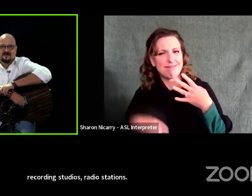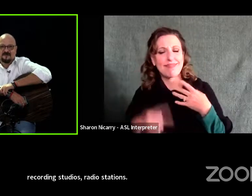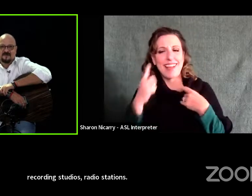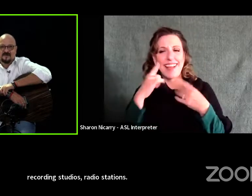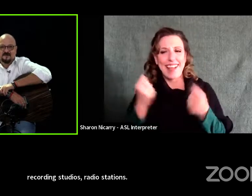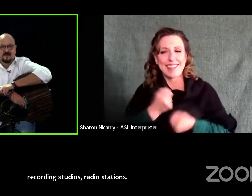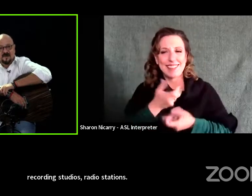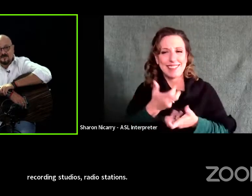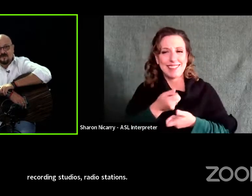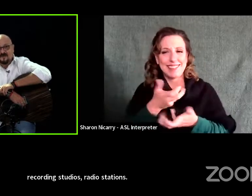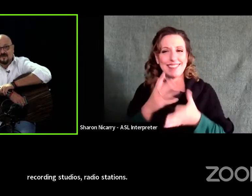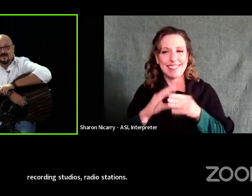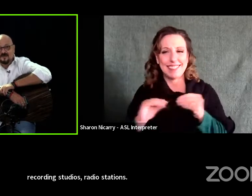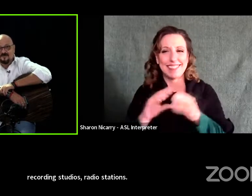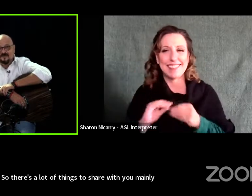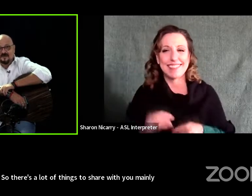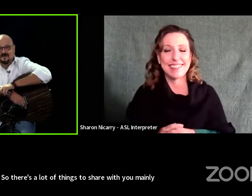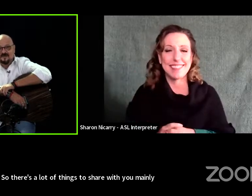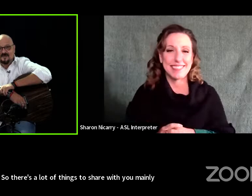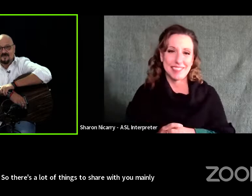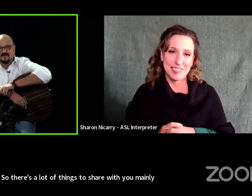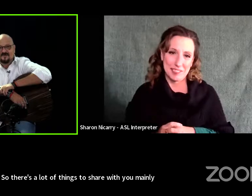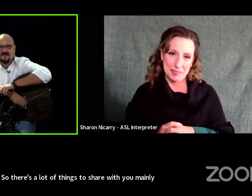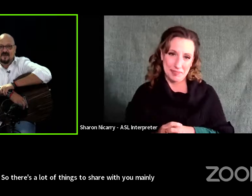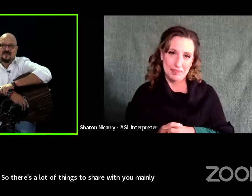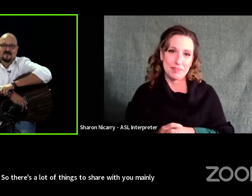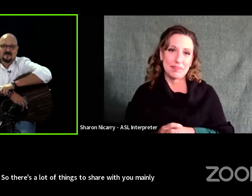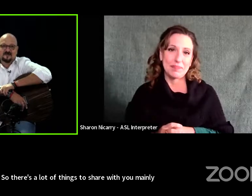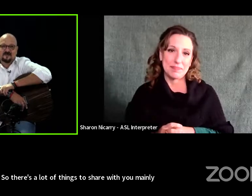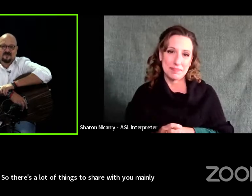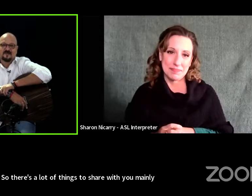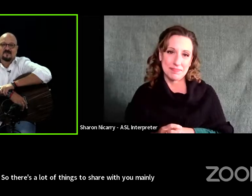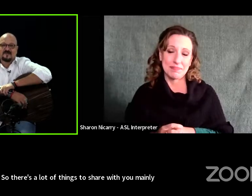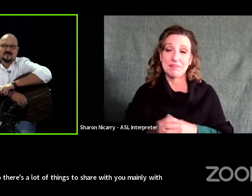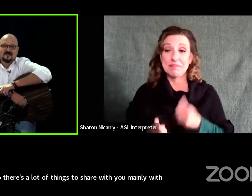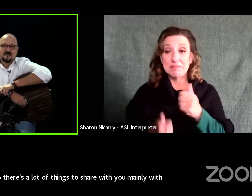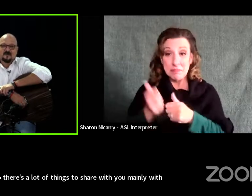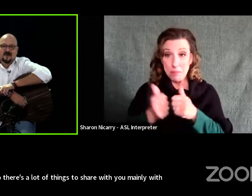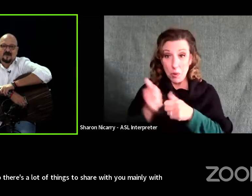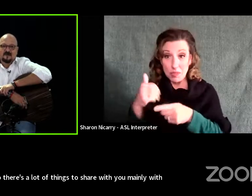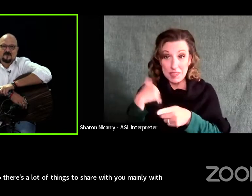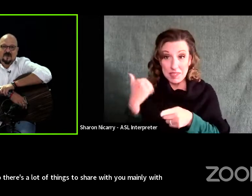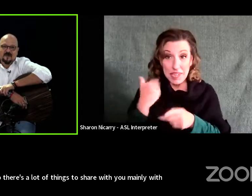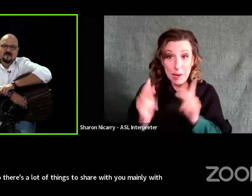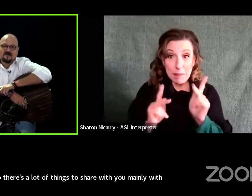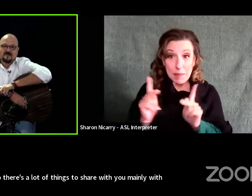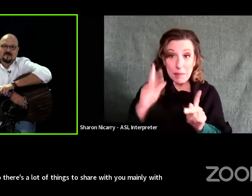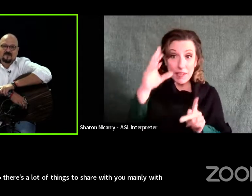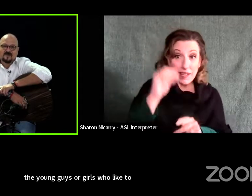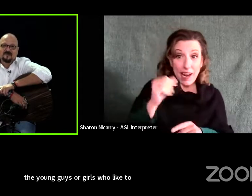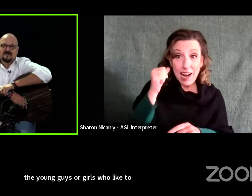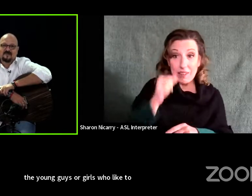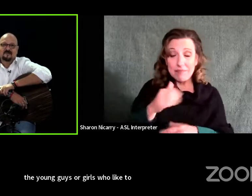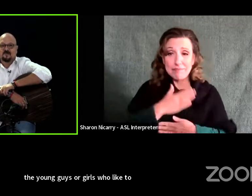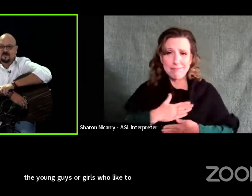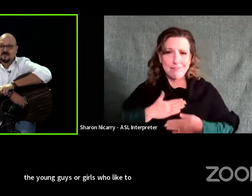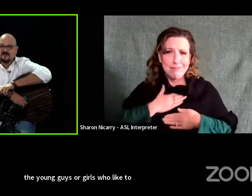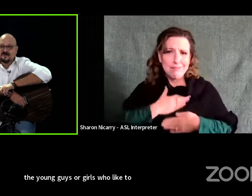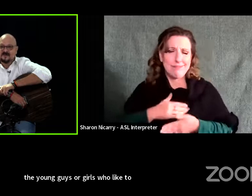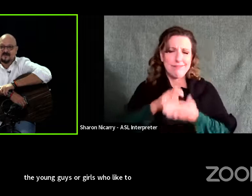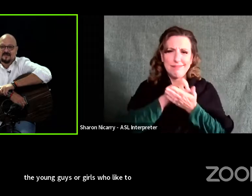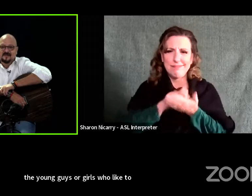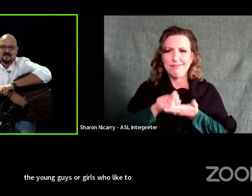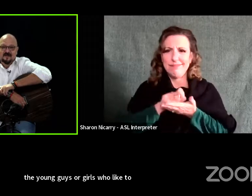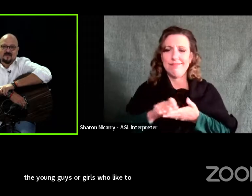mainly with the young guys or girls who like to write and sing their own